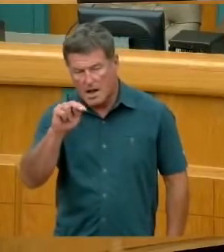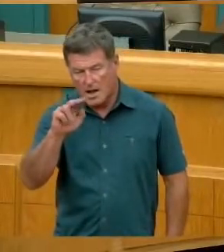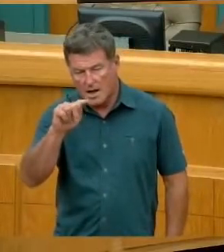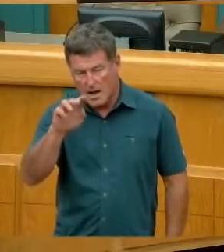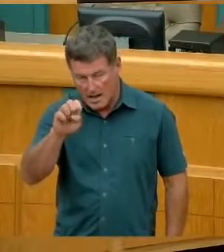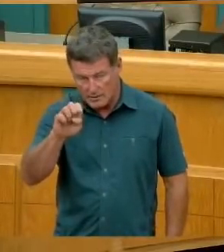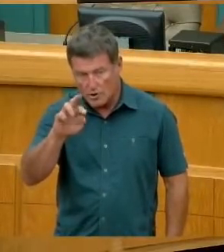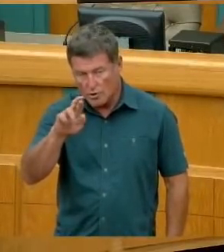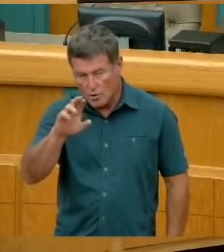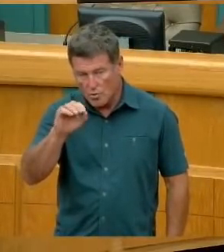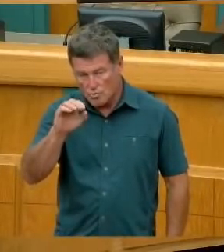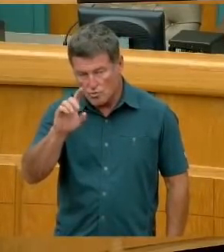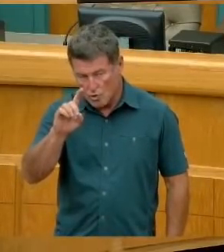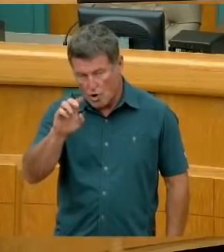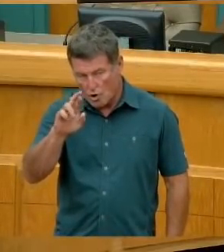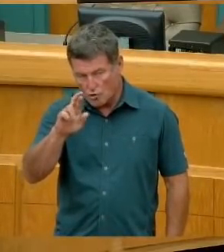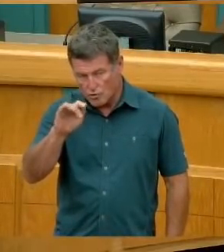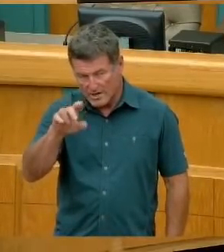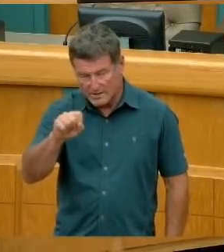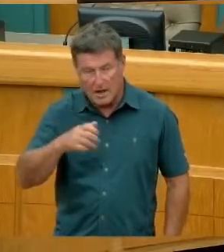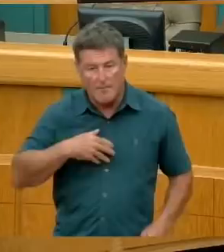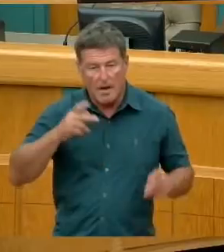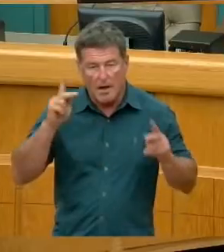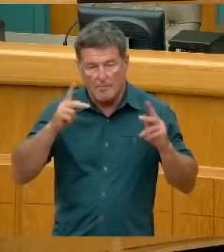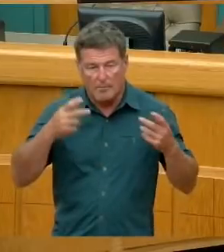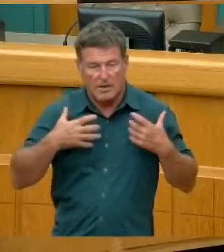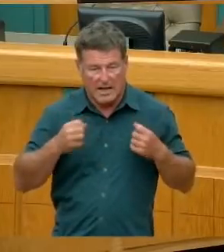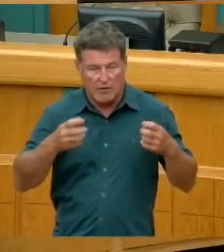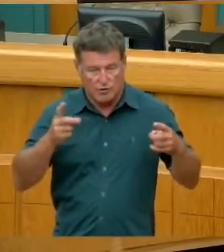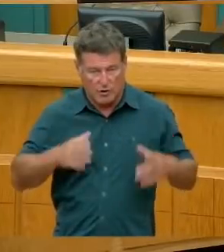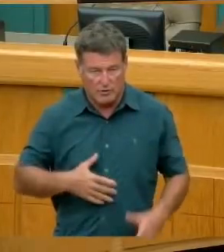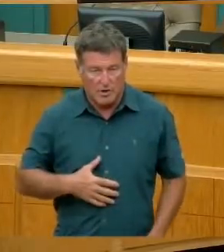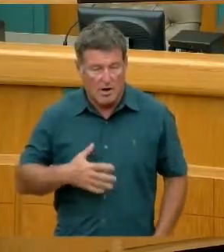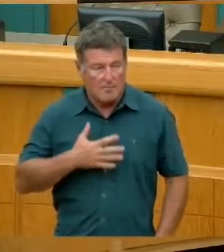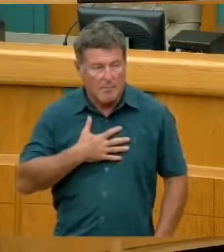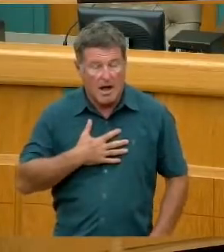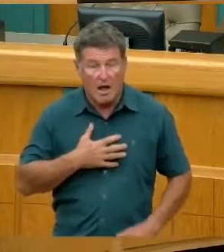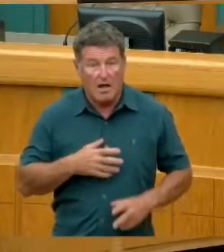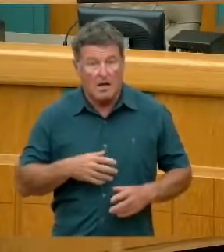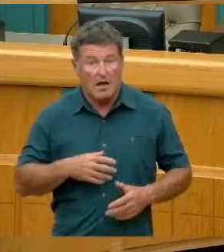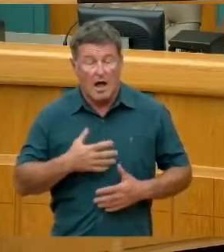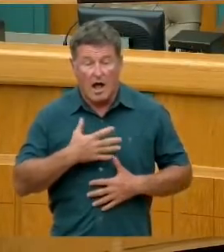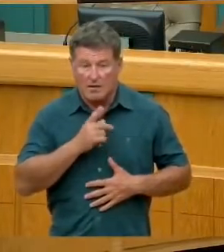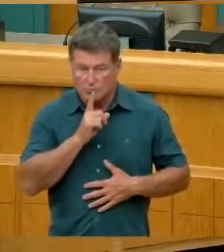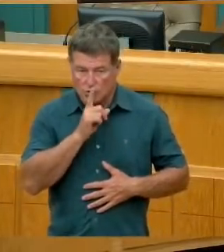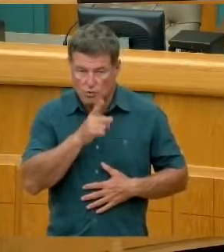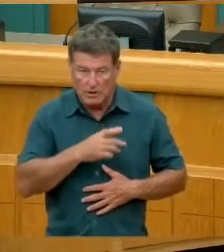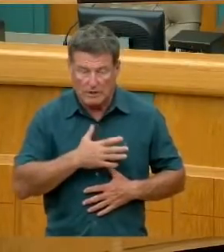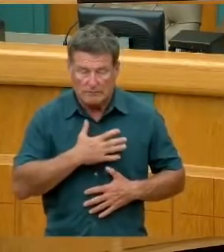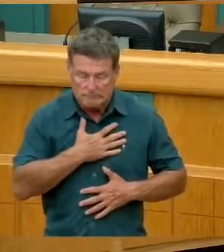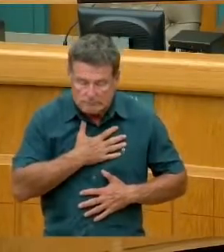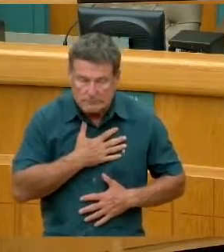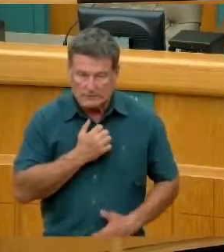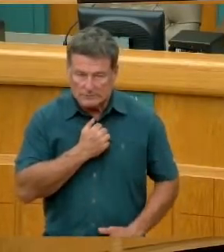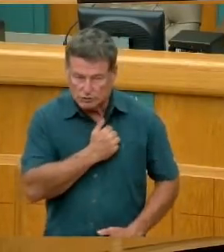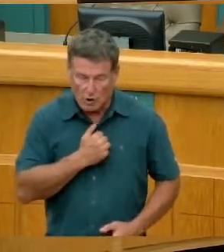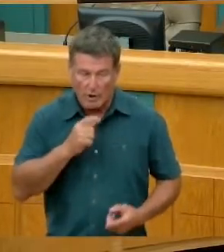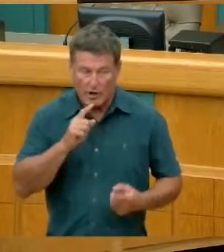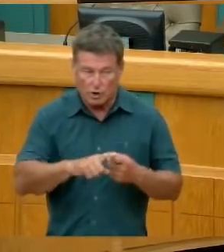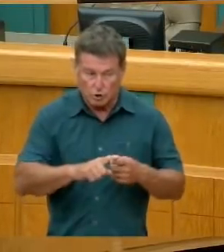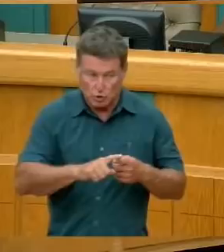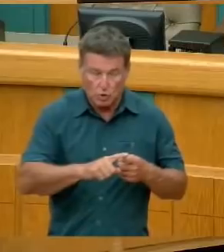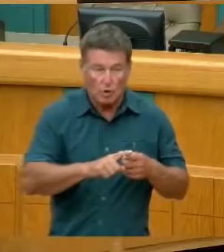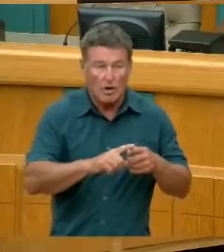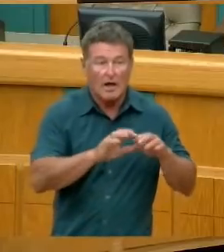Annette Rodriguez, Public Health Director. So my sincerest condolences do go out to the 2 fallen officers for the